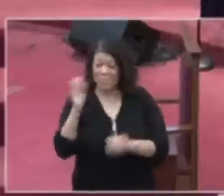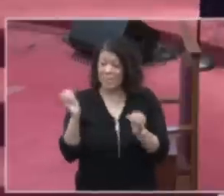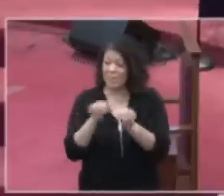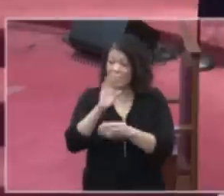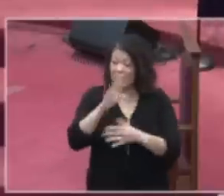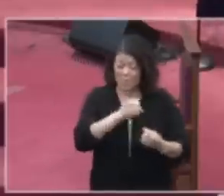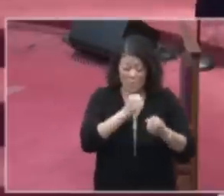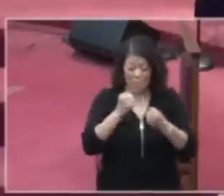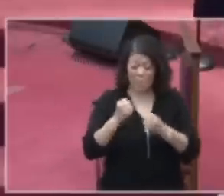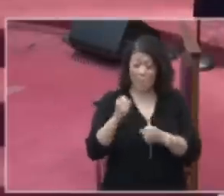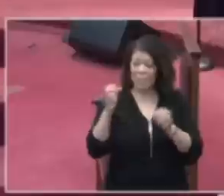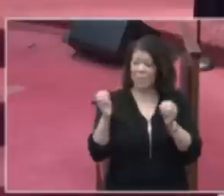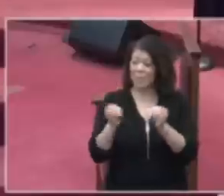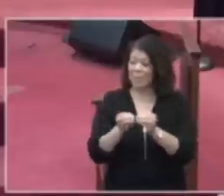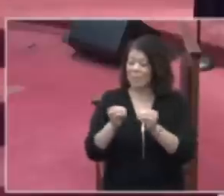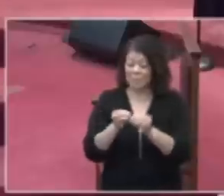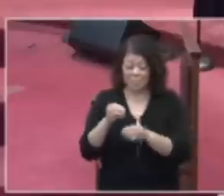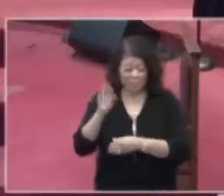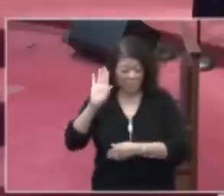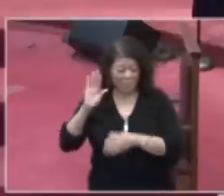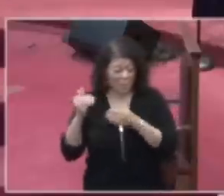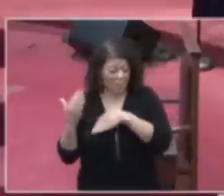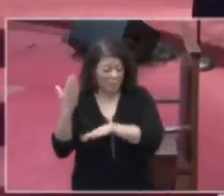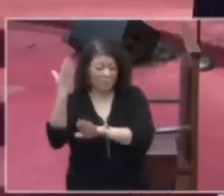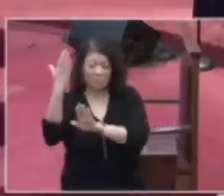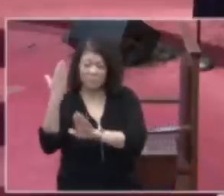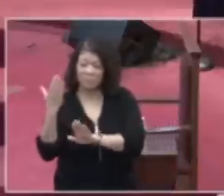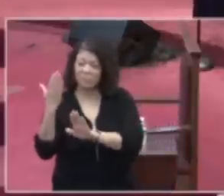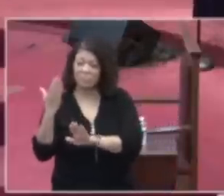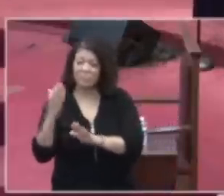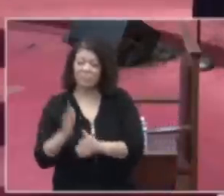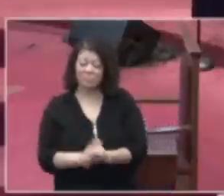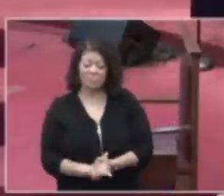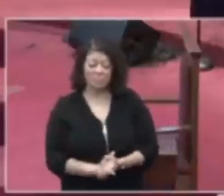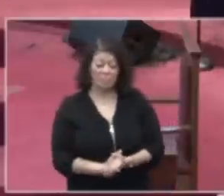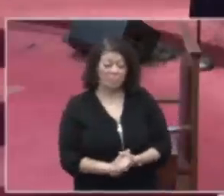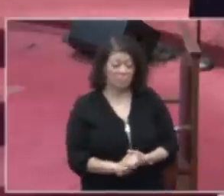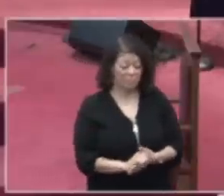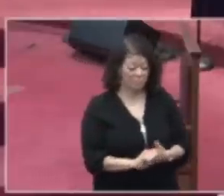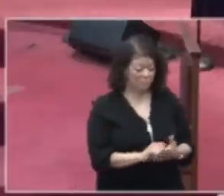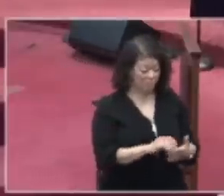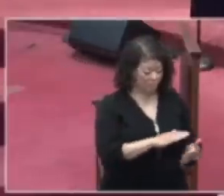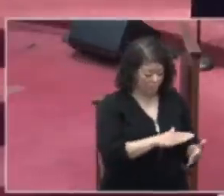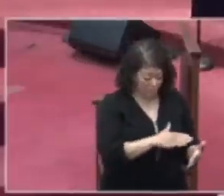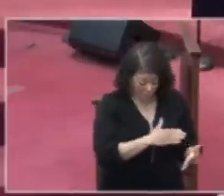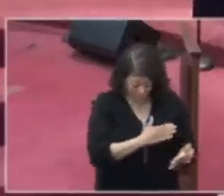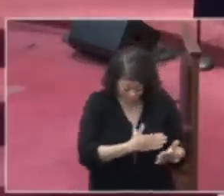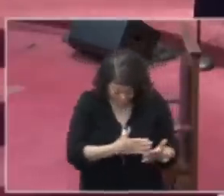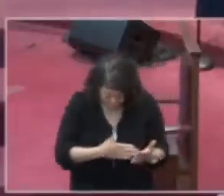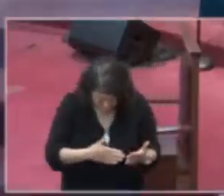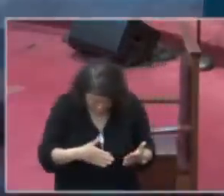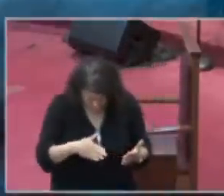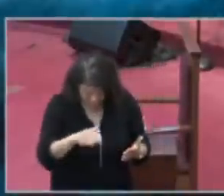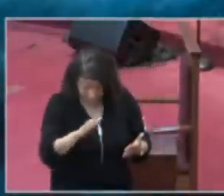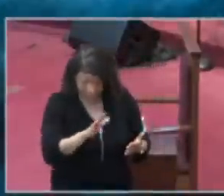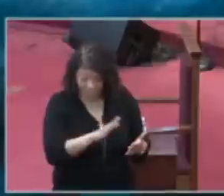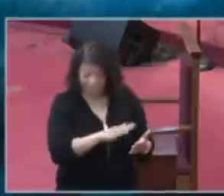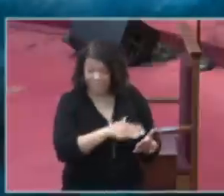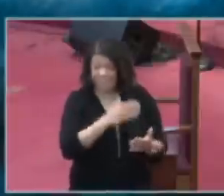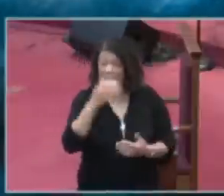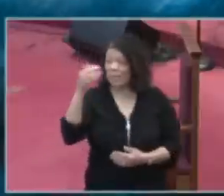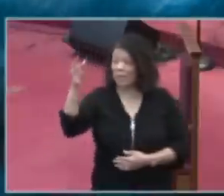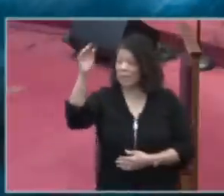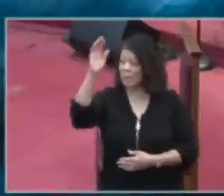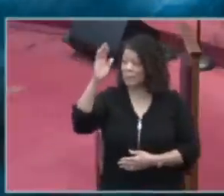Need more of his presence. Let's sing the song together. It says, you provide the fire, sing. You provide